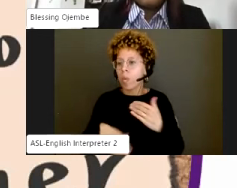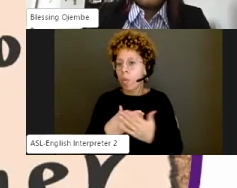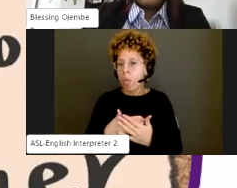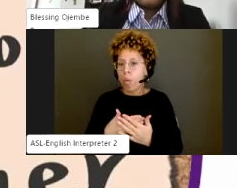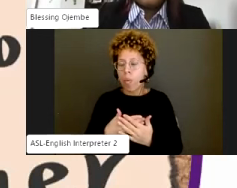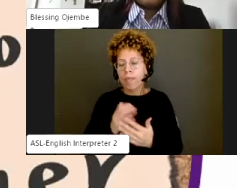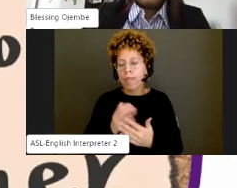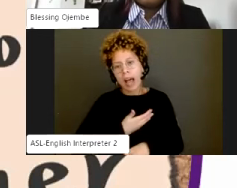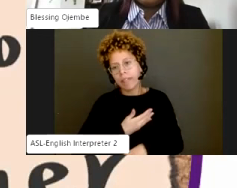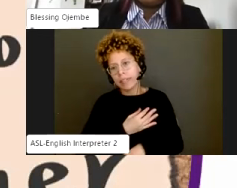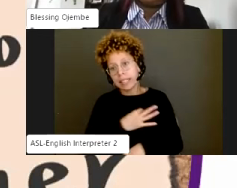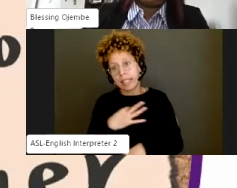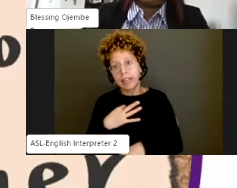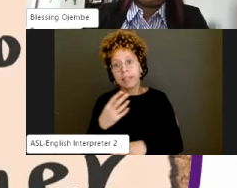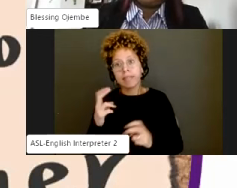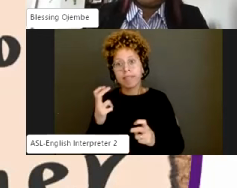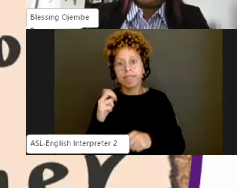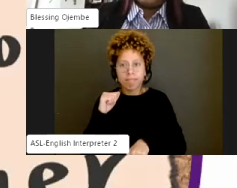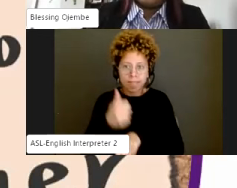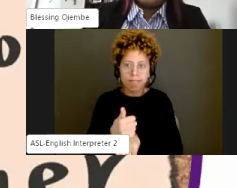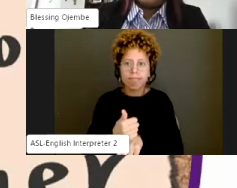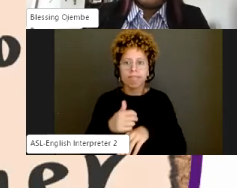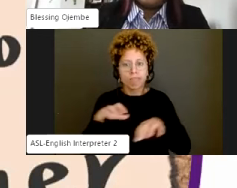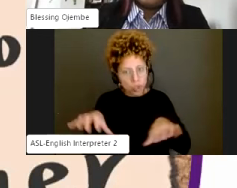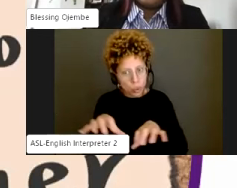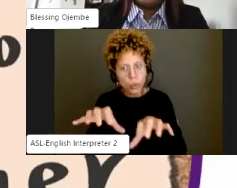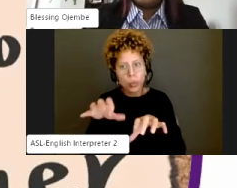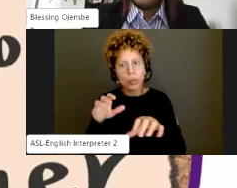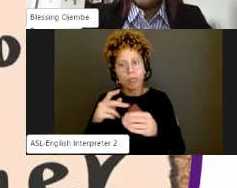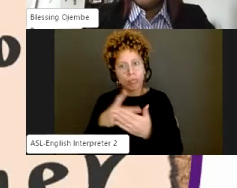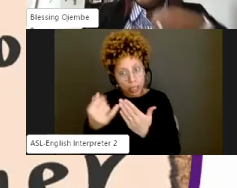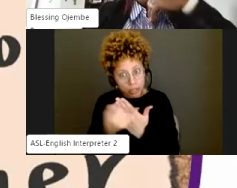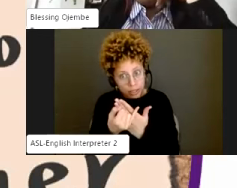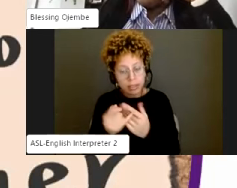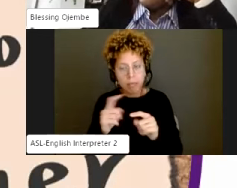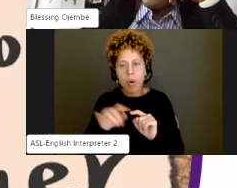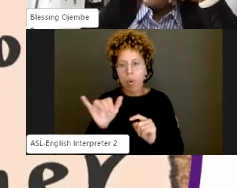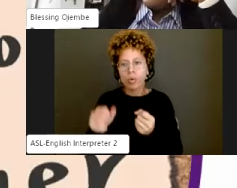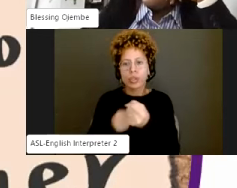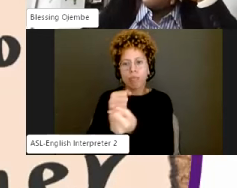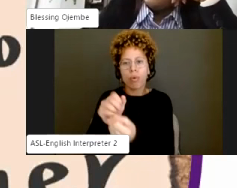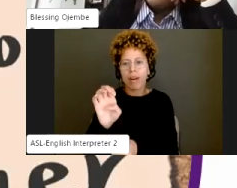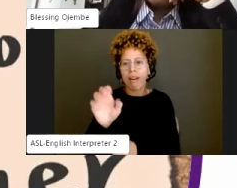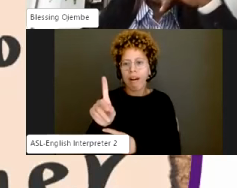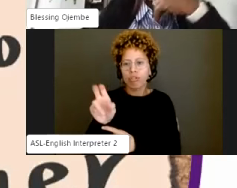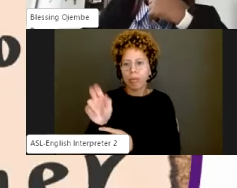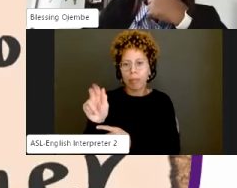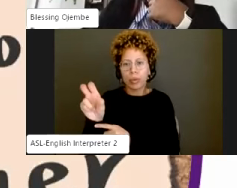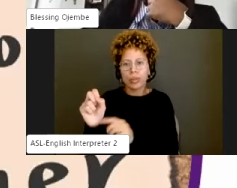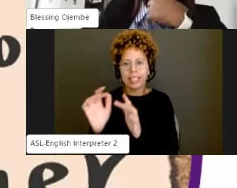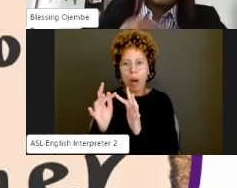implement many of those initiatives that I just mentioned. But we also support elder abuse networks across Ontario. There's more than